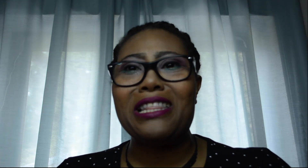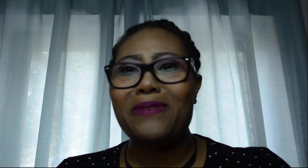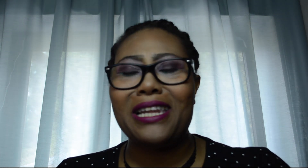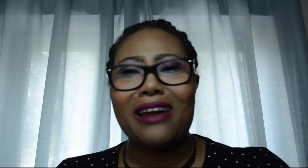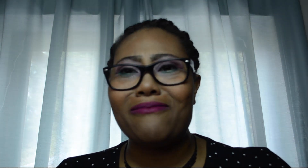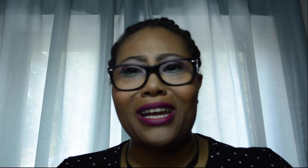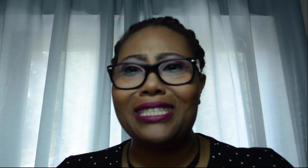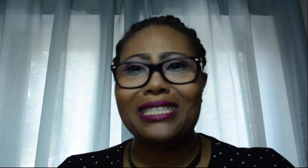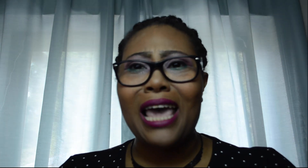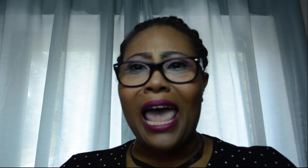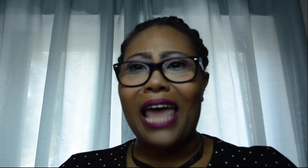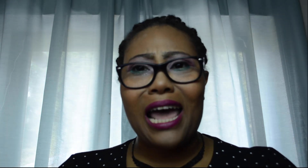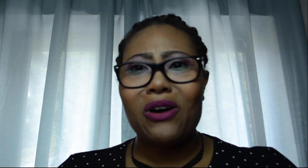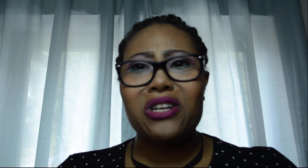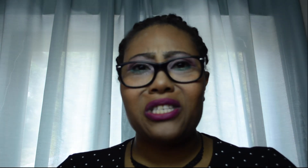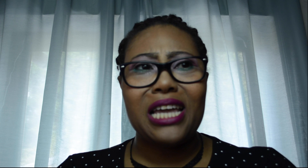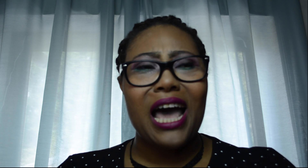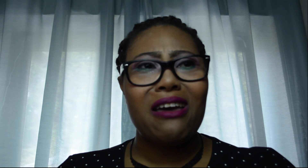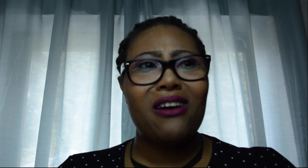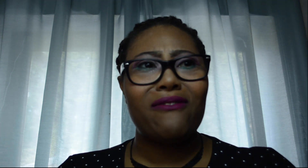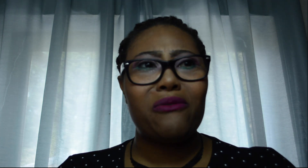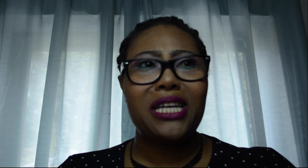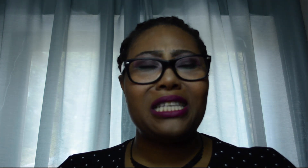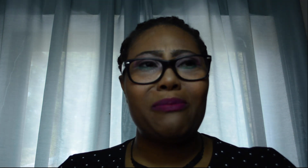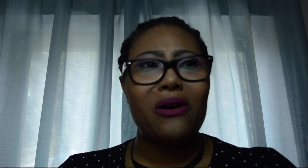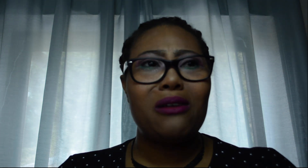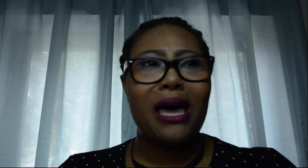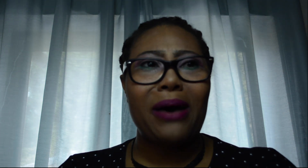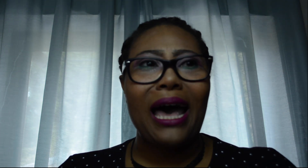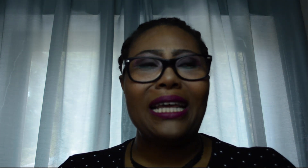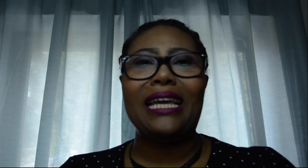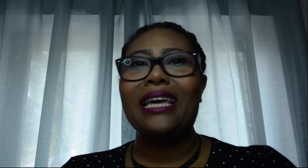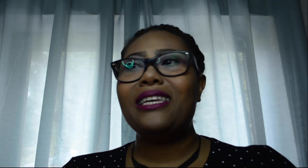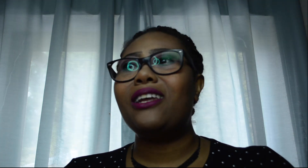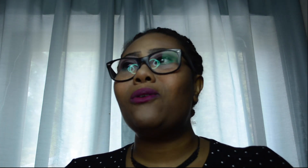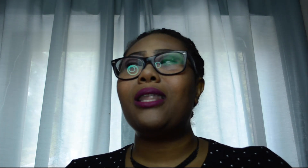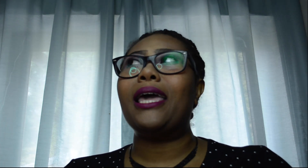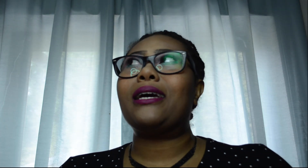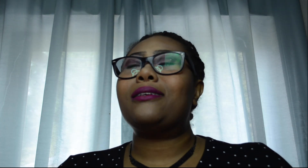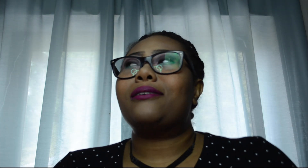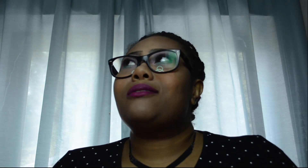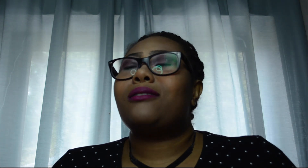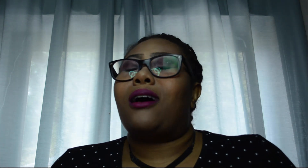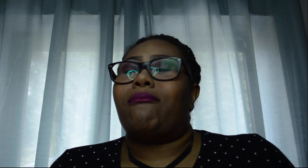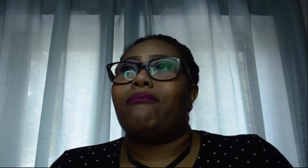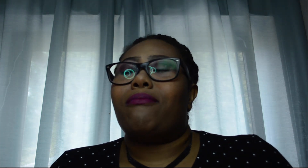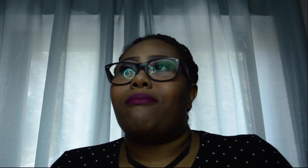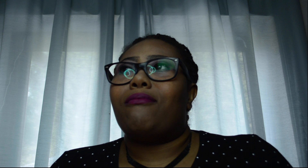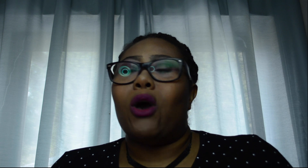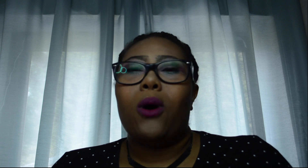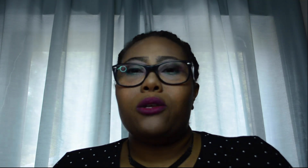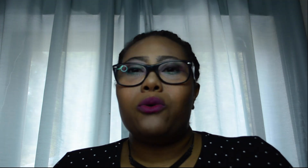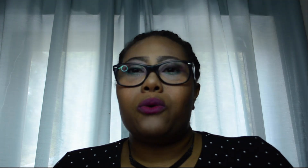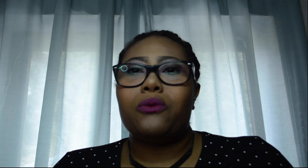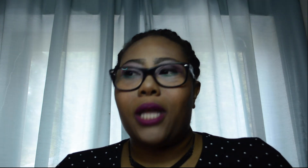are telling me that I'm racist, and I don't understand, I don't have a racist bone in my body, you know, like,